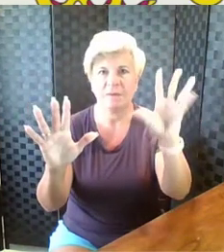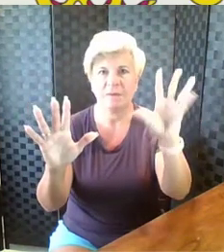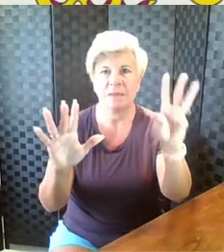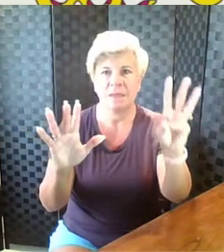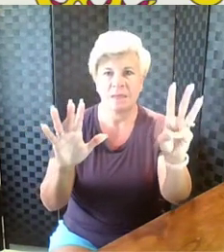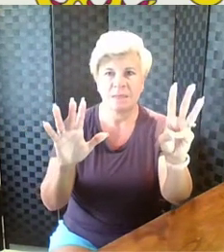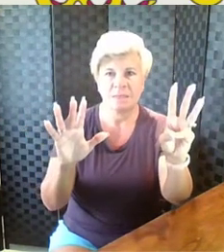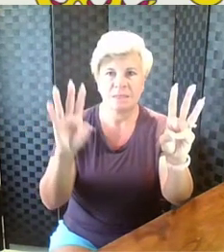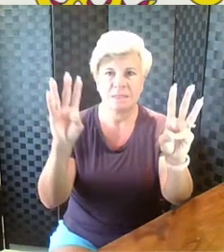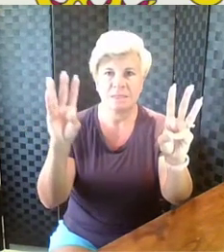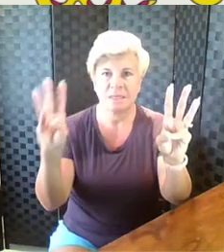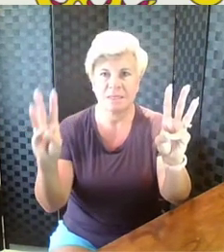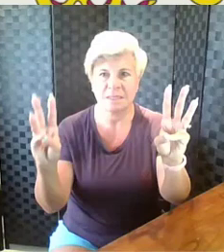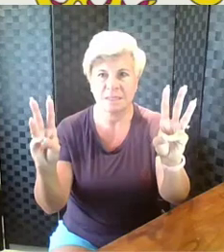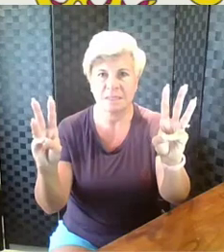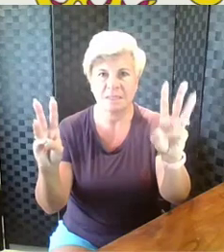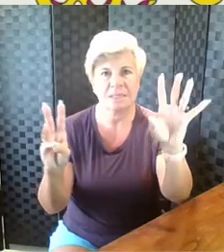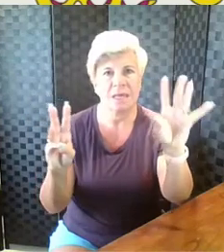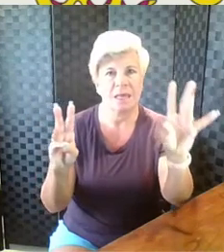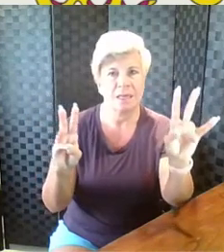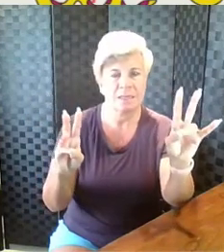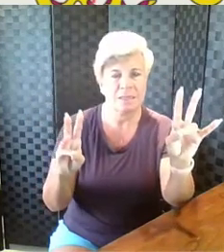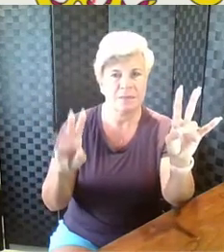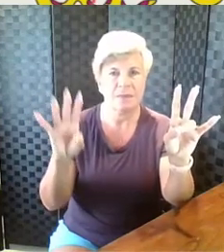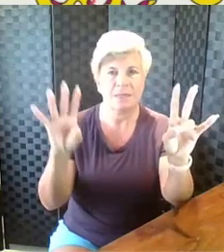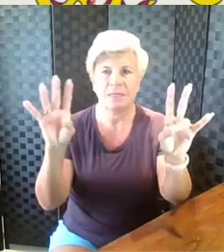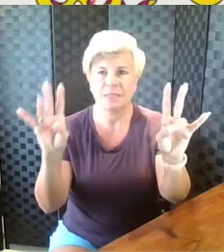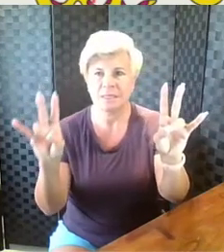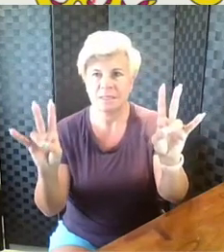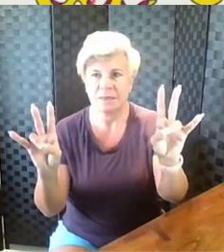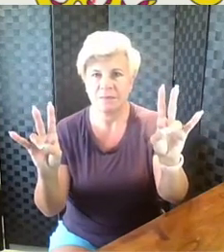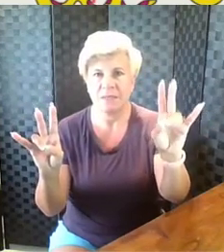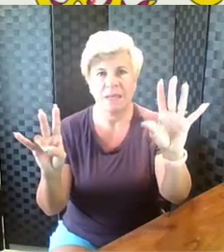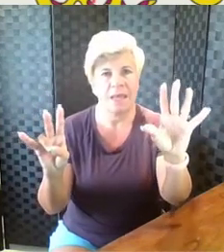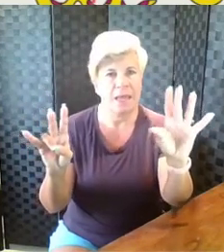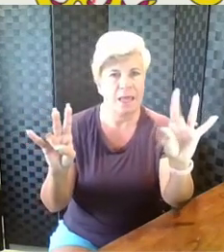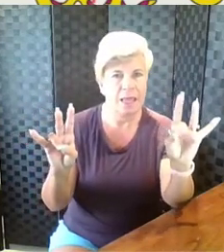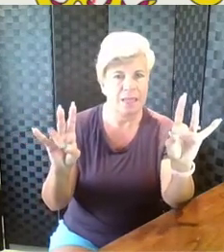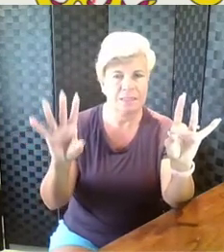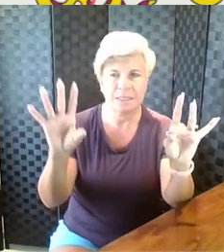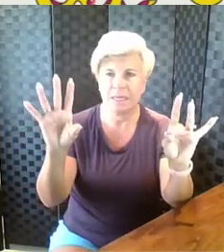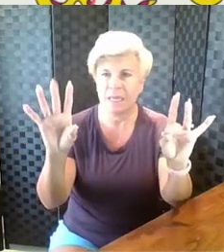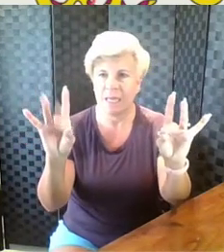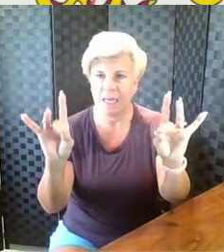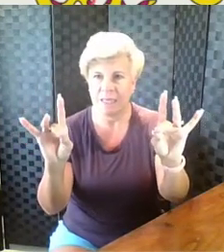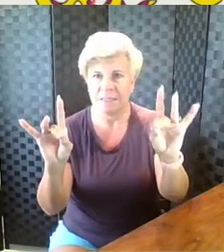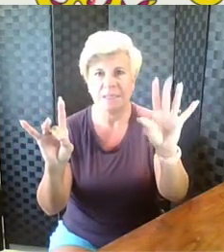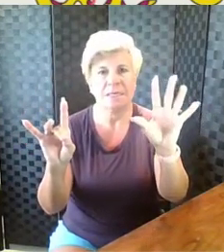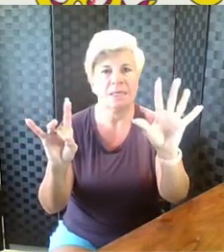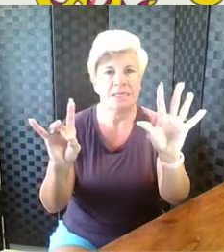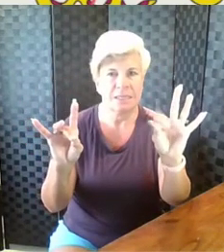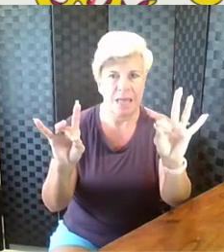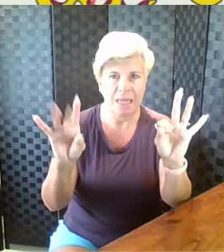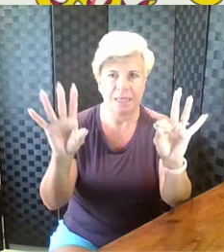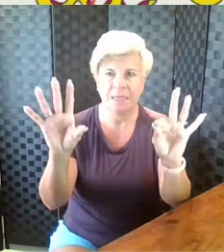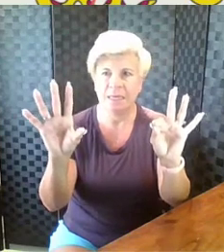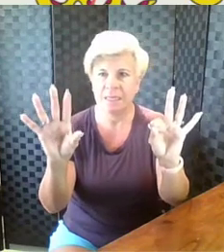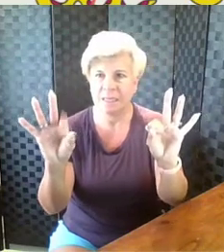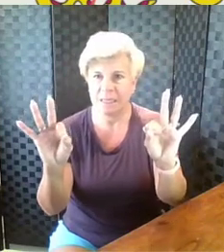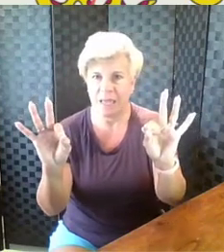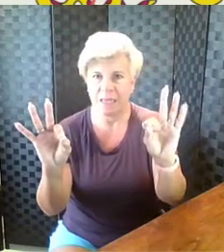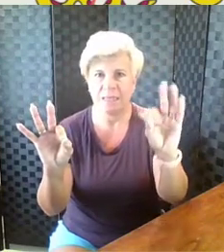5, 6, 6, 7, 7, 8, 8,